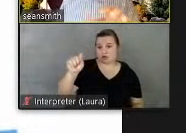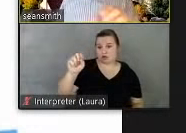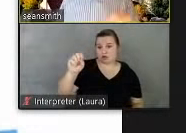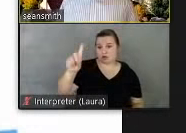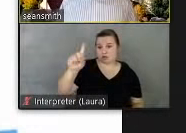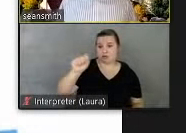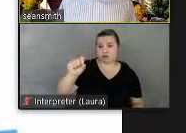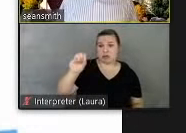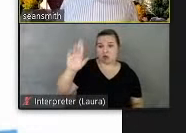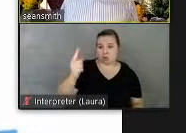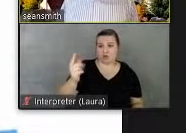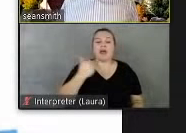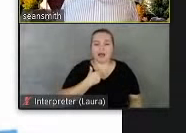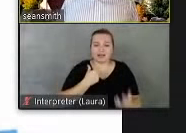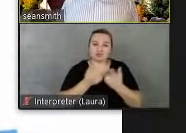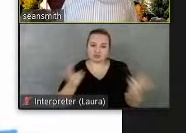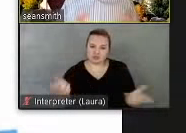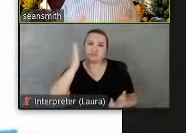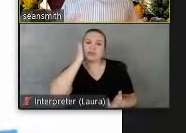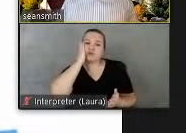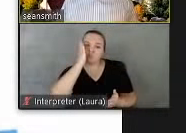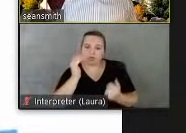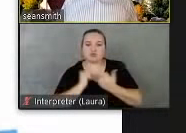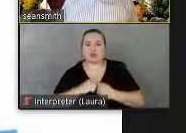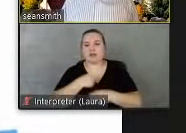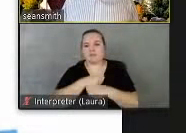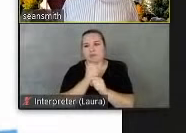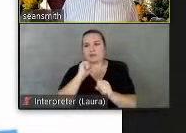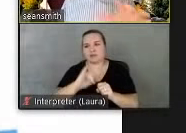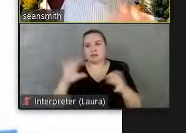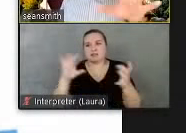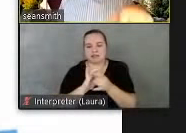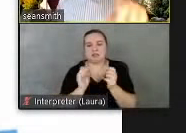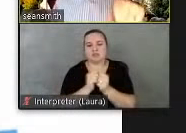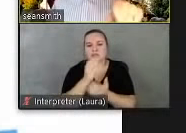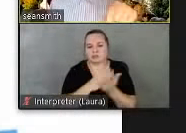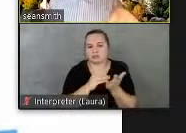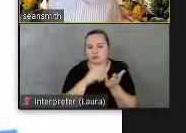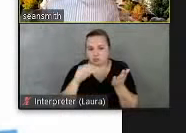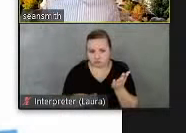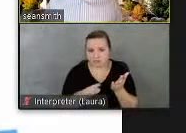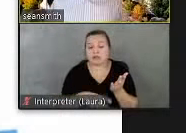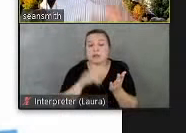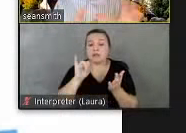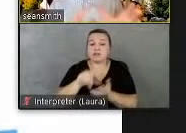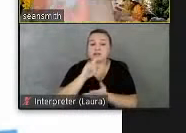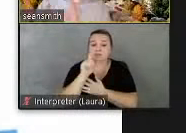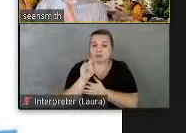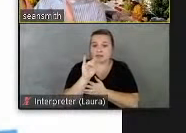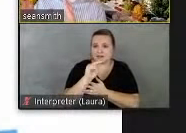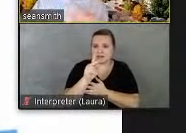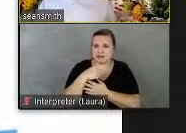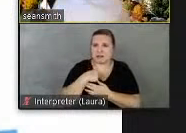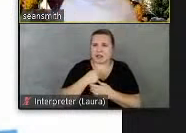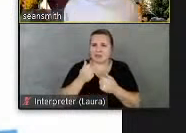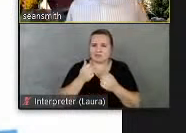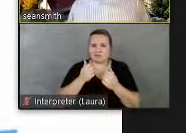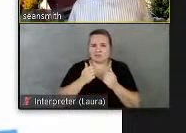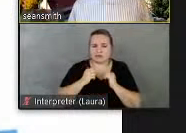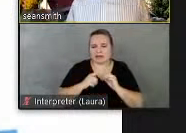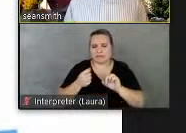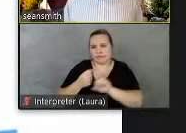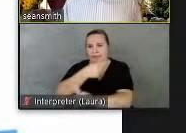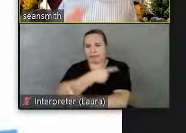reinforce why it's critical to make those connections with some of our students. These are links. I'm sorry, I'm kind of going sideways for a